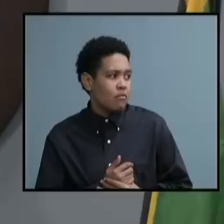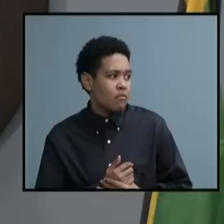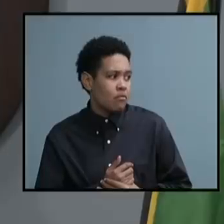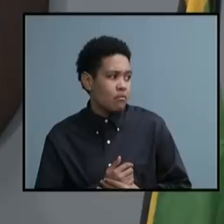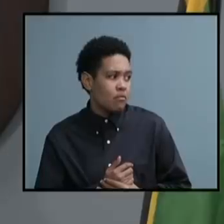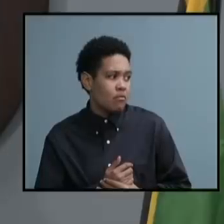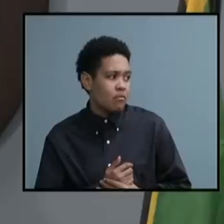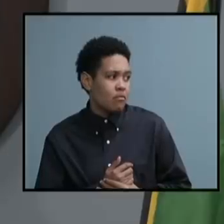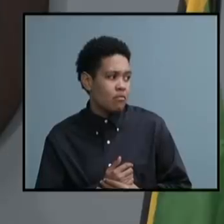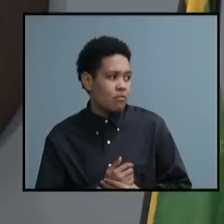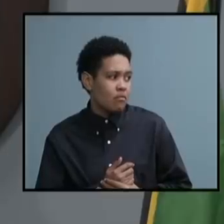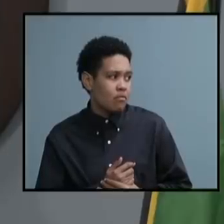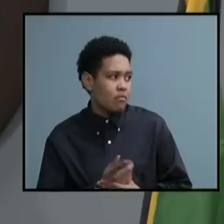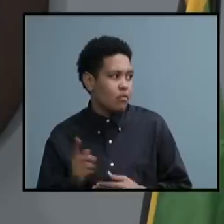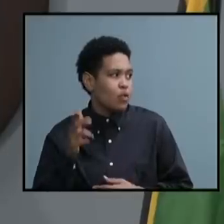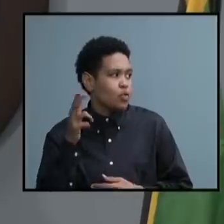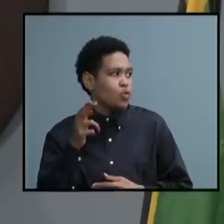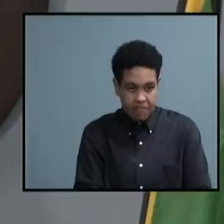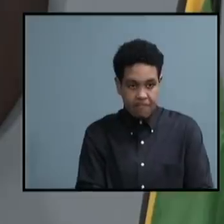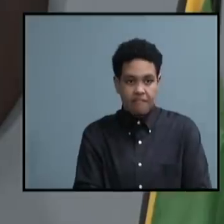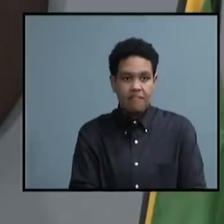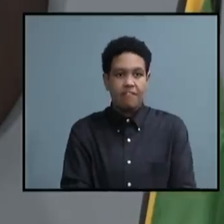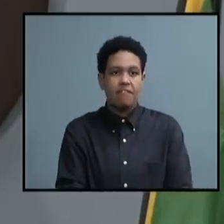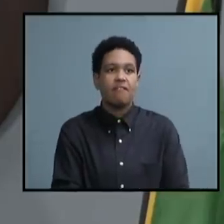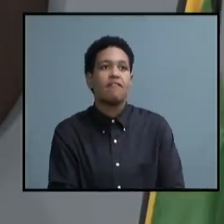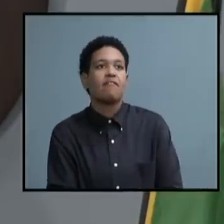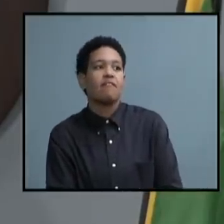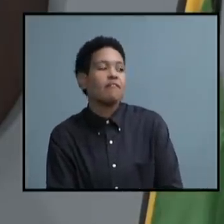are properly investigated. Chief of Defense Staff. Thank you very much,